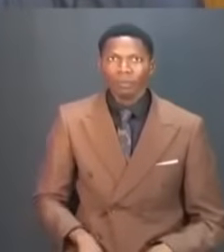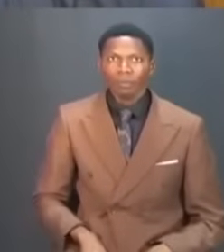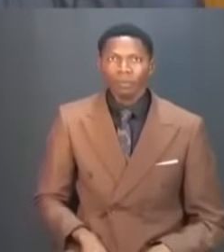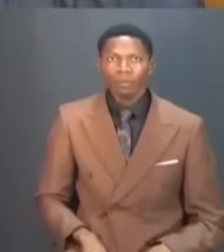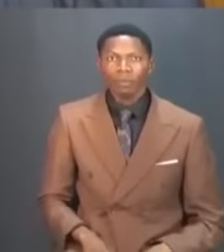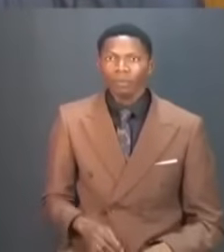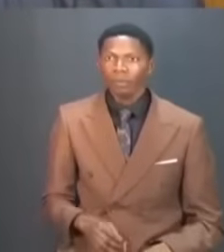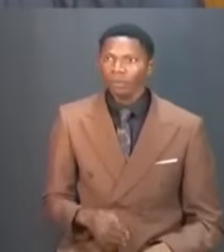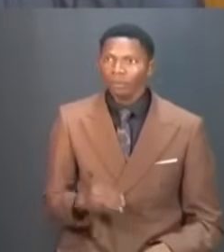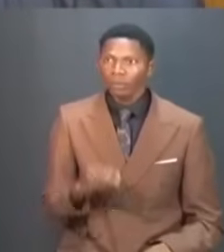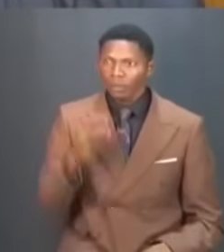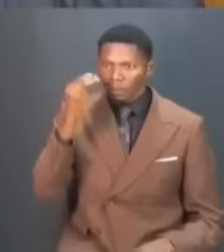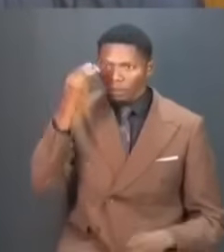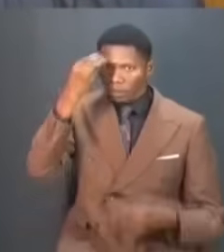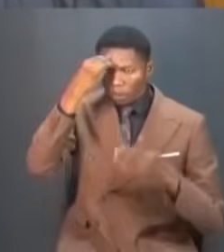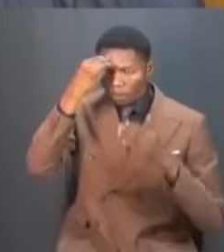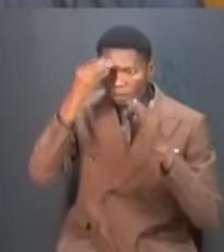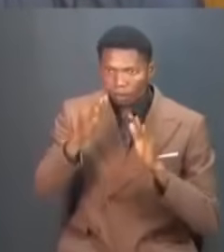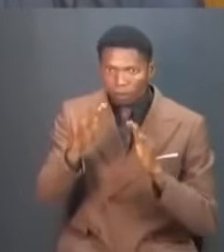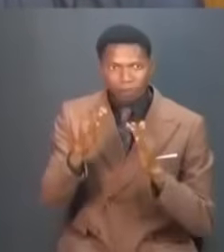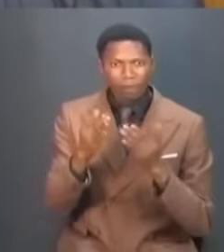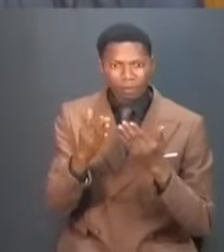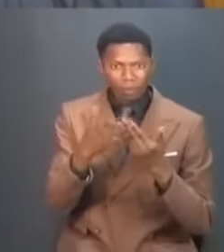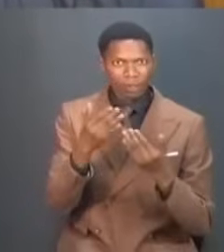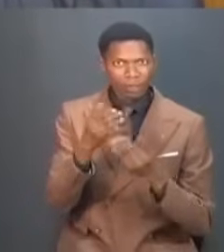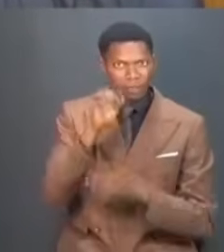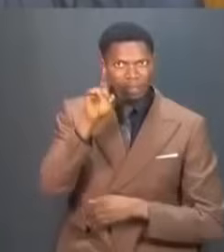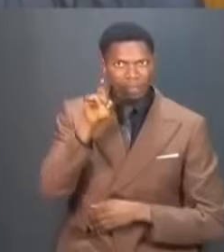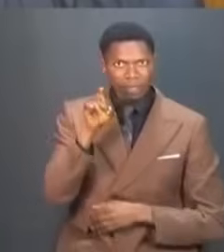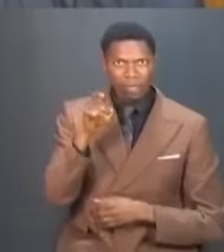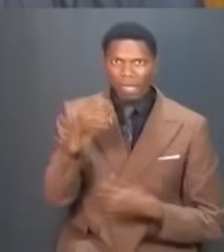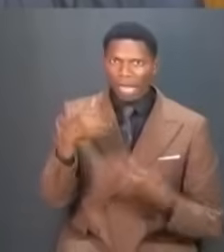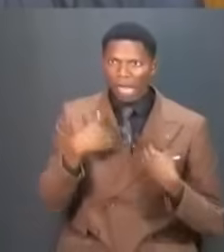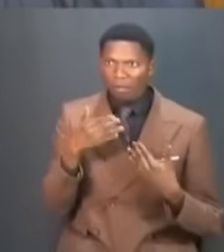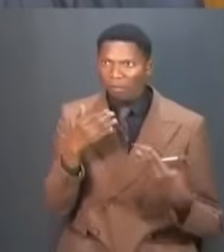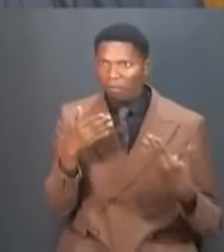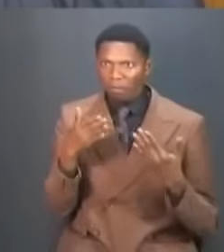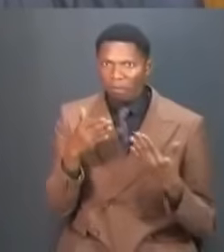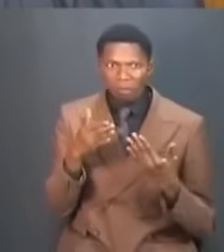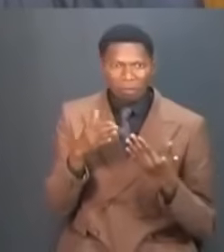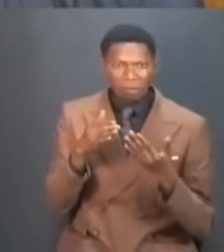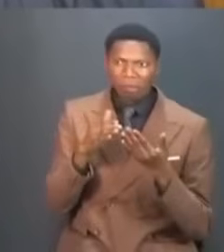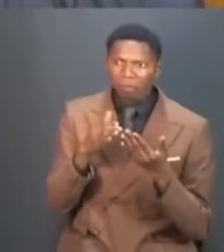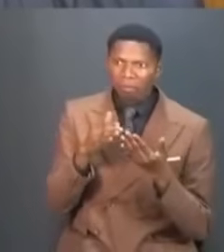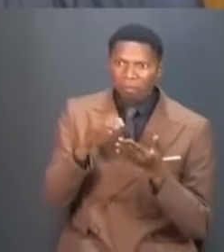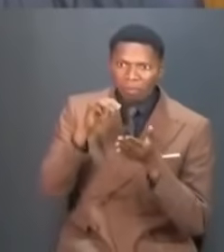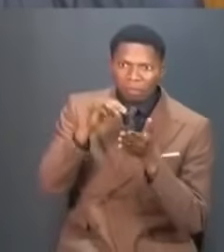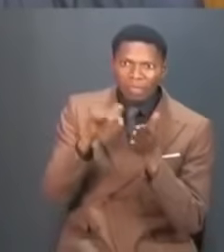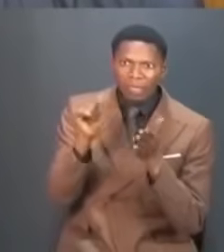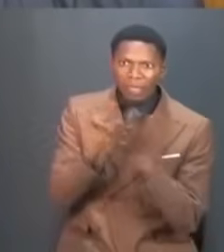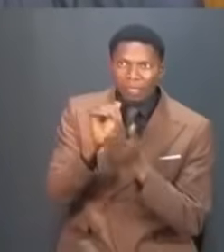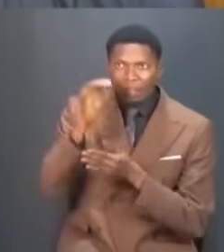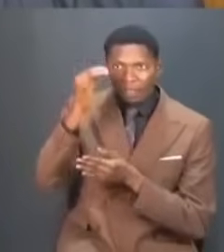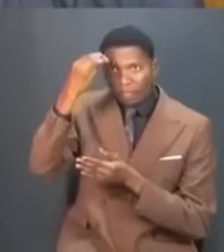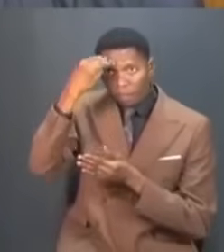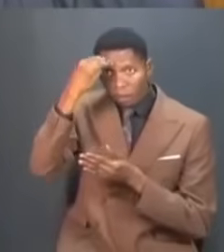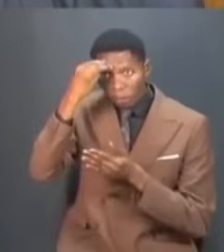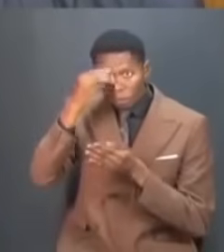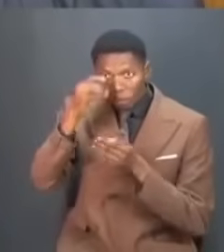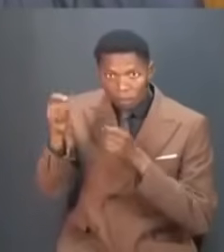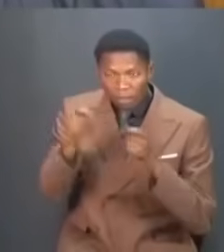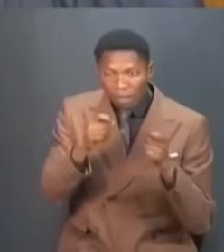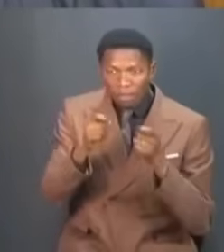Mr. Minister, simple question. Are there any mechanisms your ministry has put in place to monitor